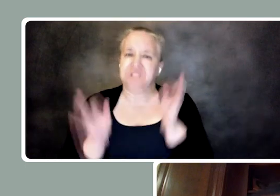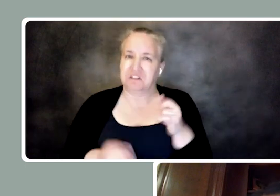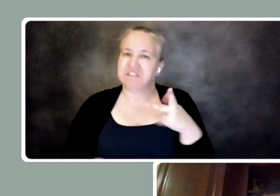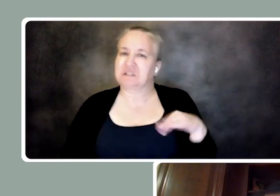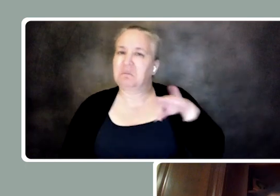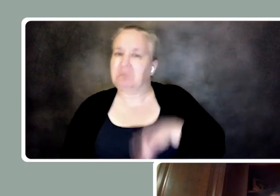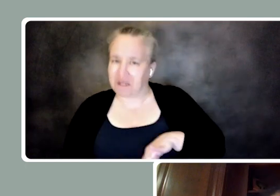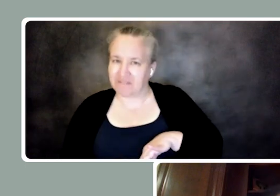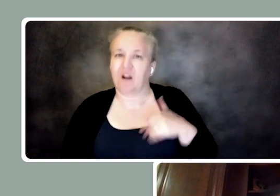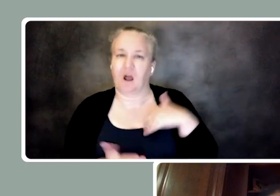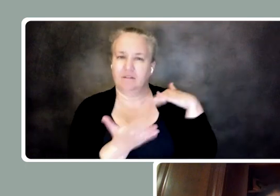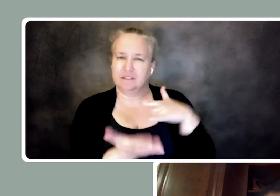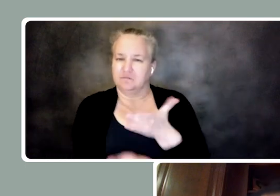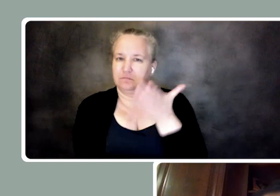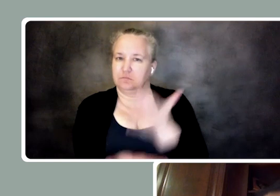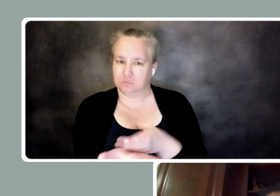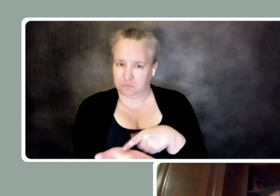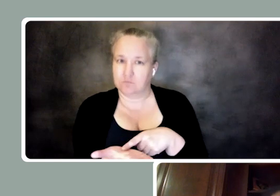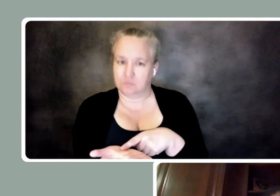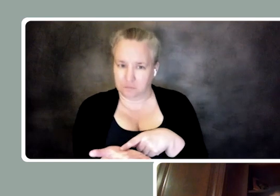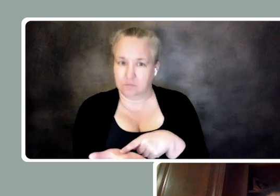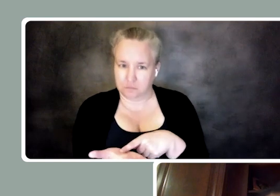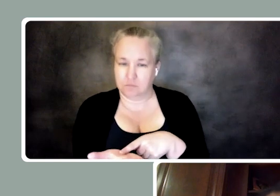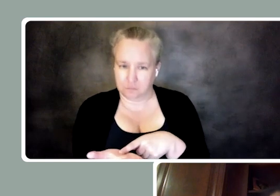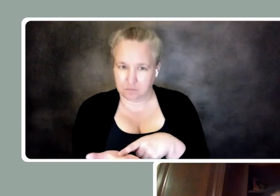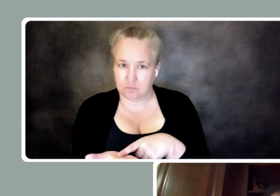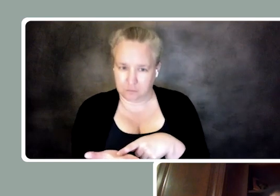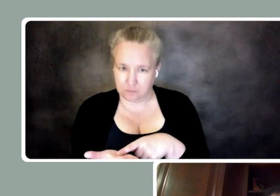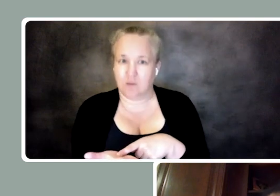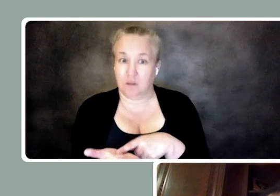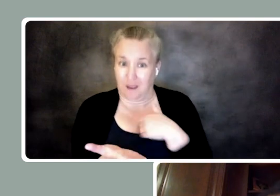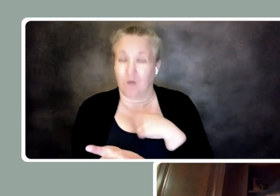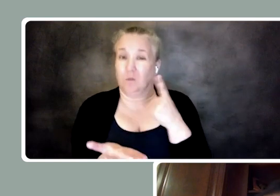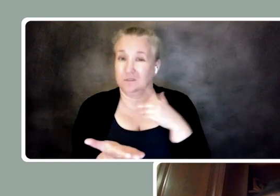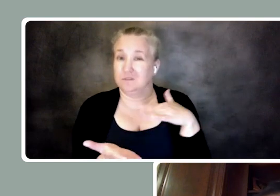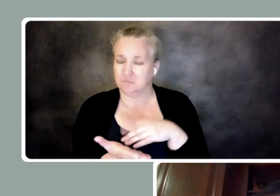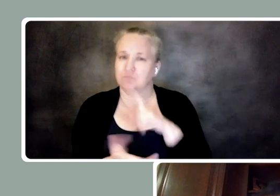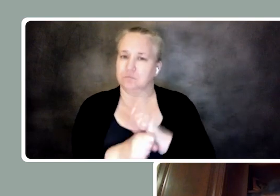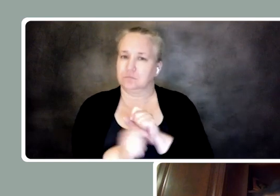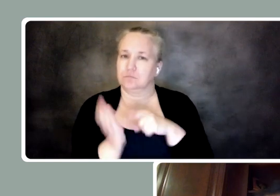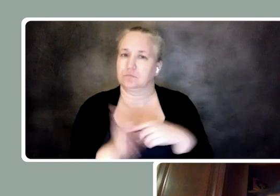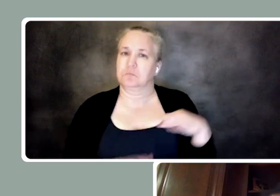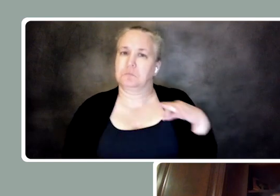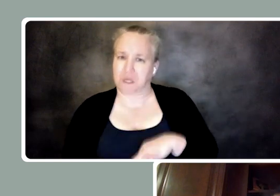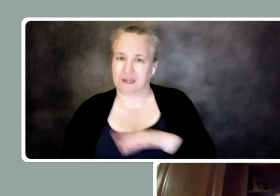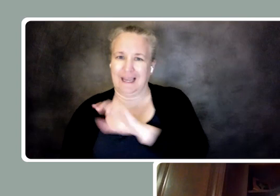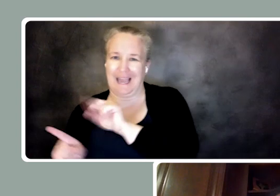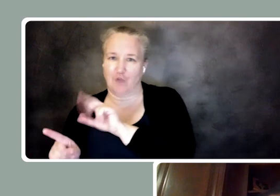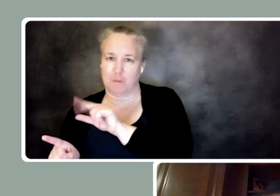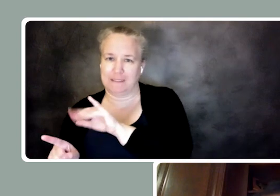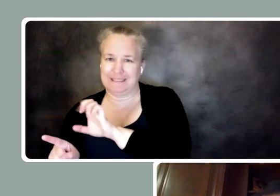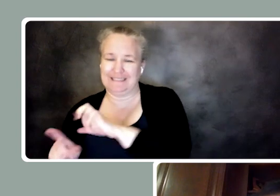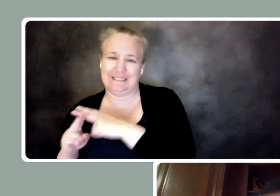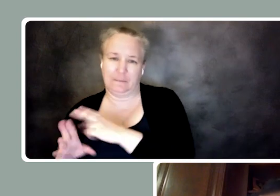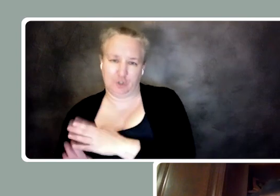been studies that have shown the big I-98 study did show a benefit of aromatase inhibitor and the ATAC